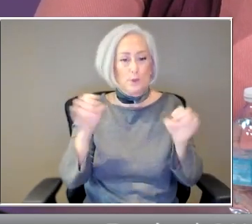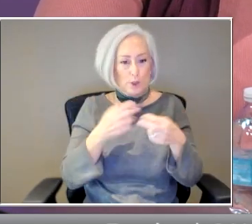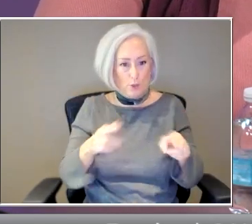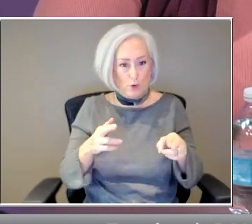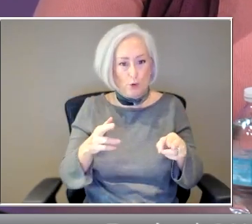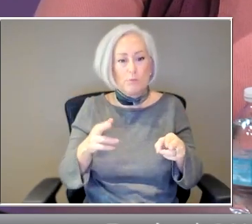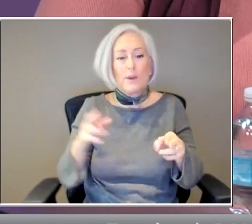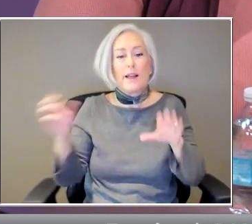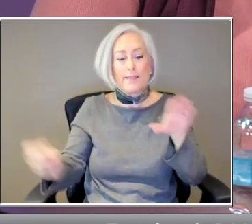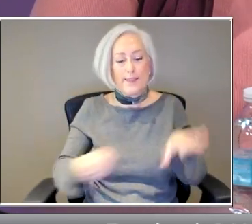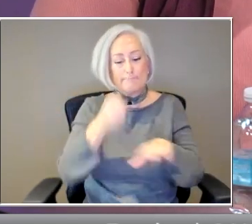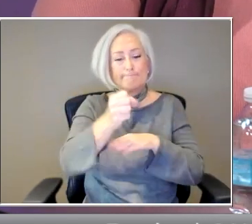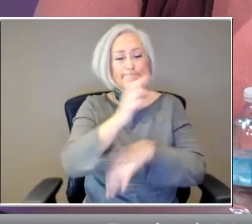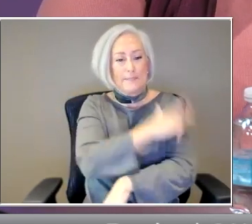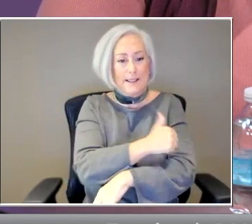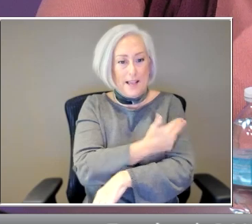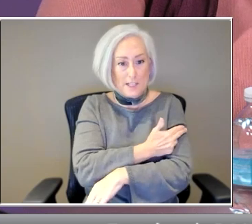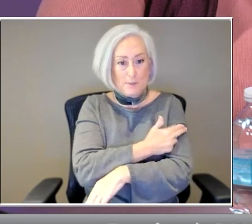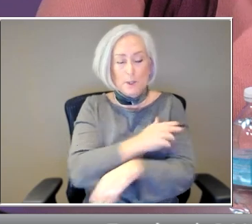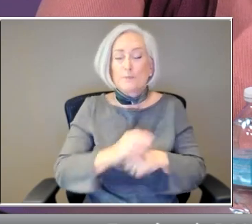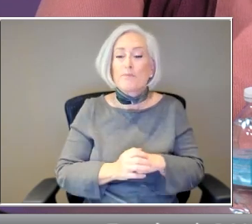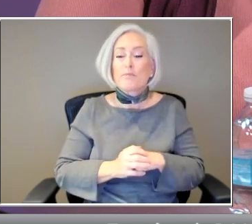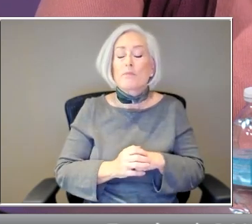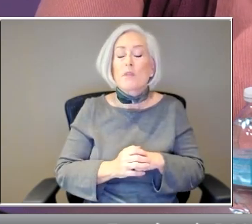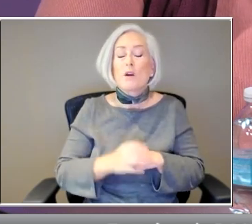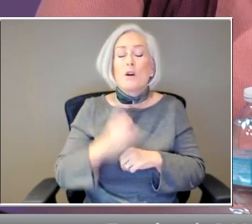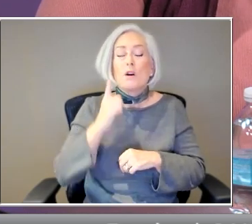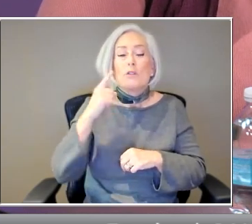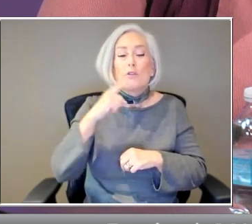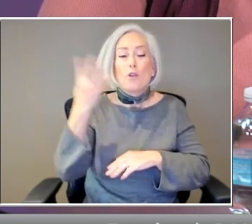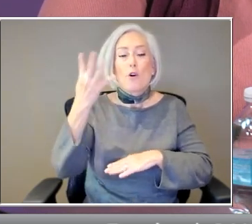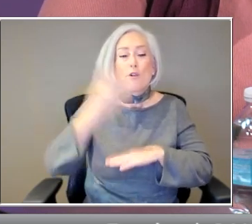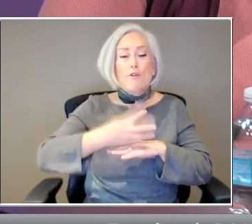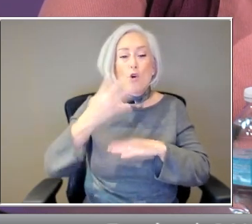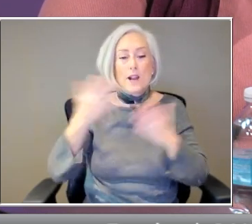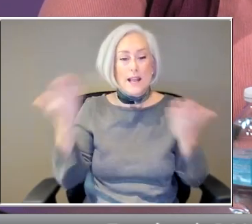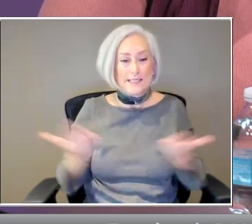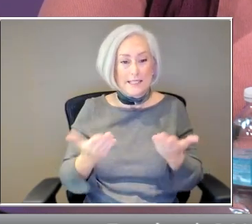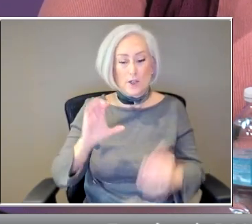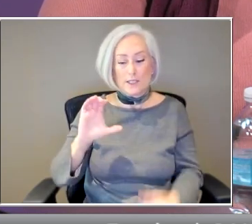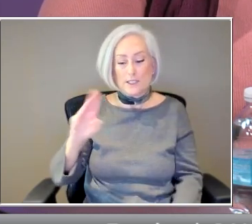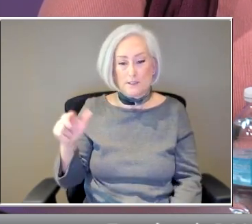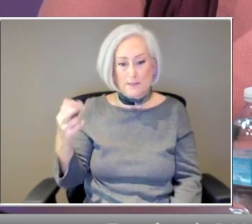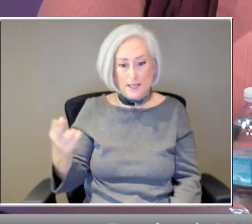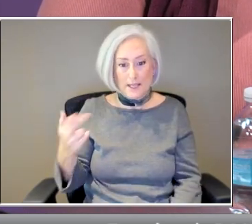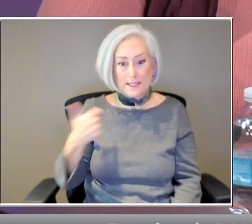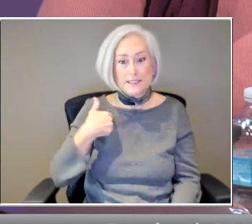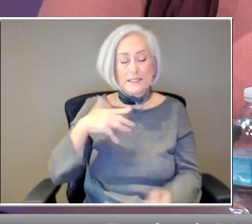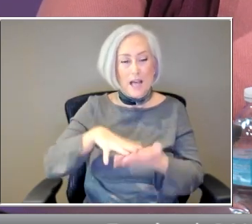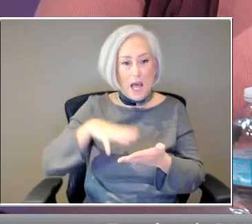days that she was here at Children's Mercy, I